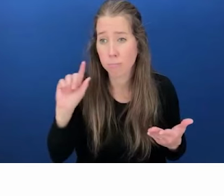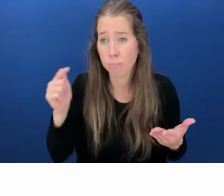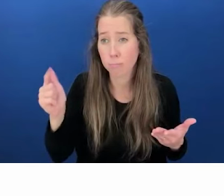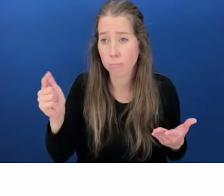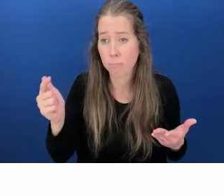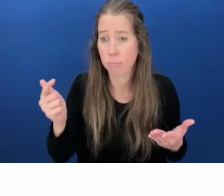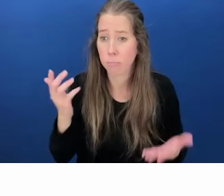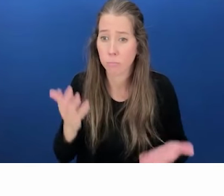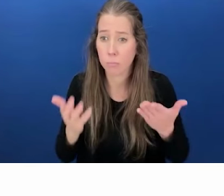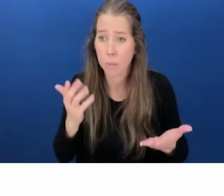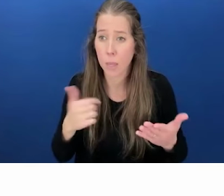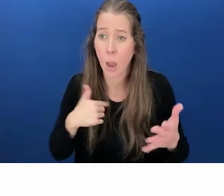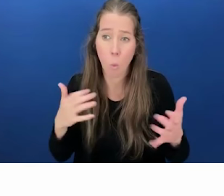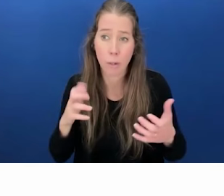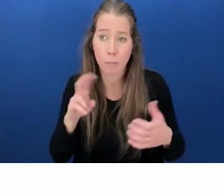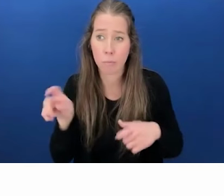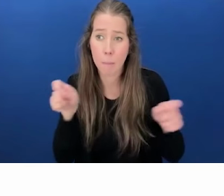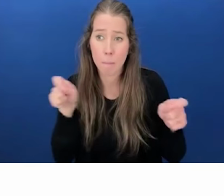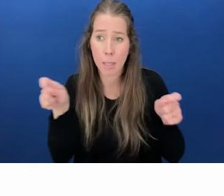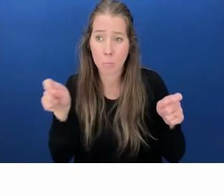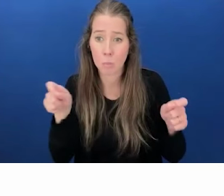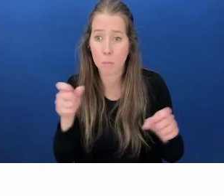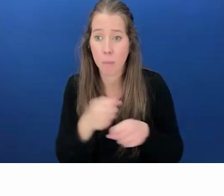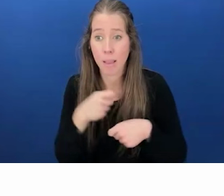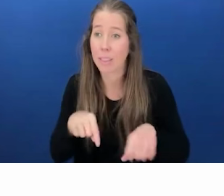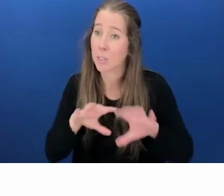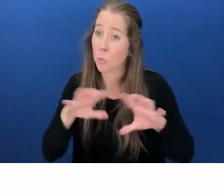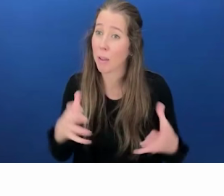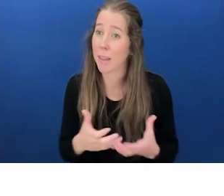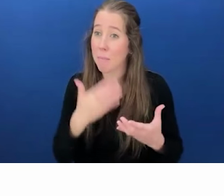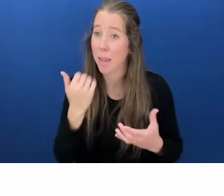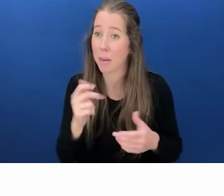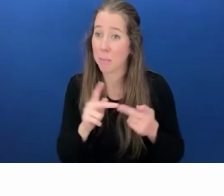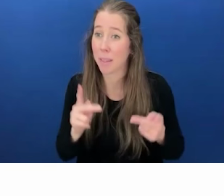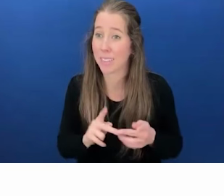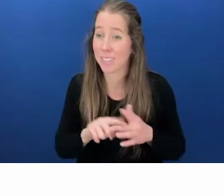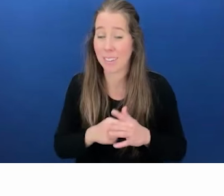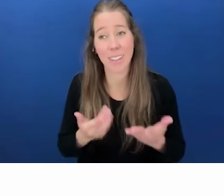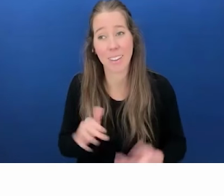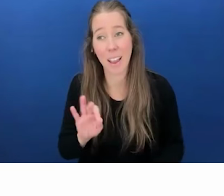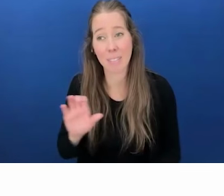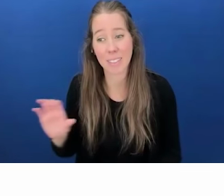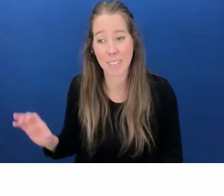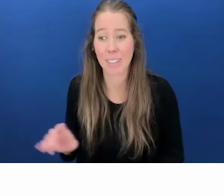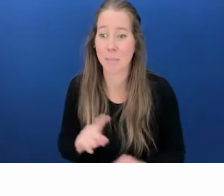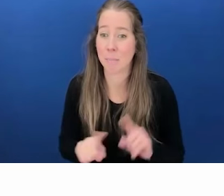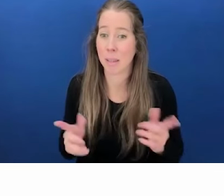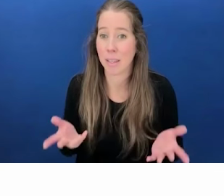want to be management and then make this world a better place starting at FCC.